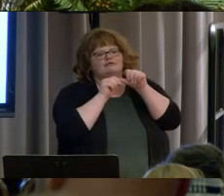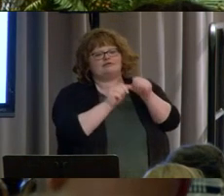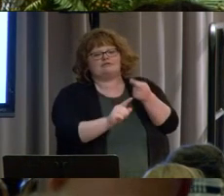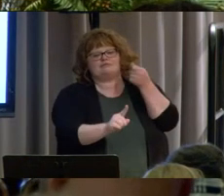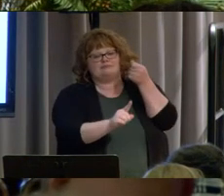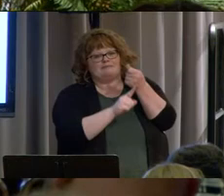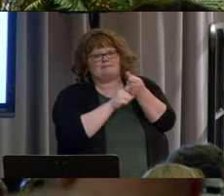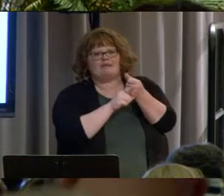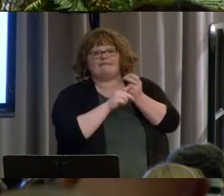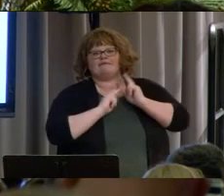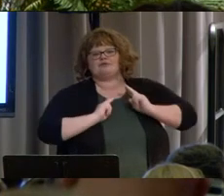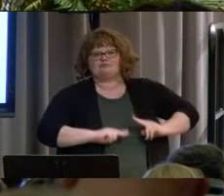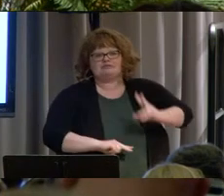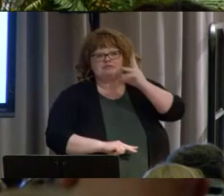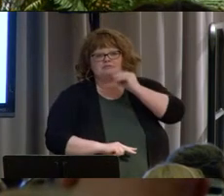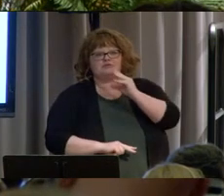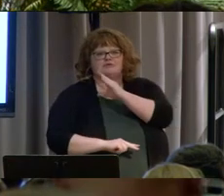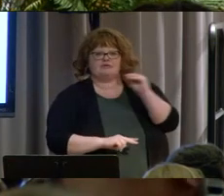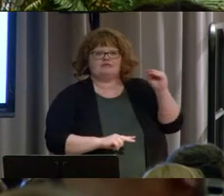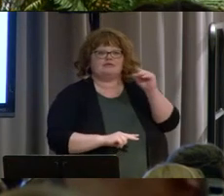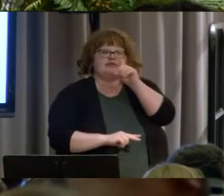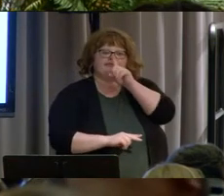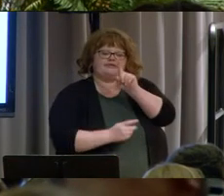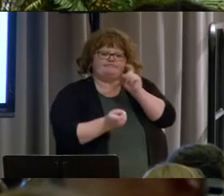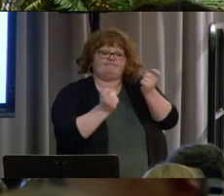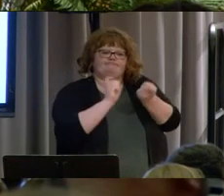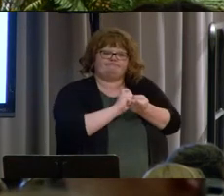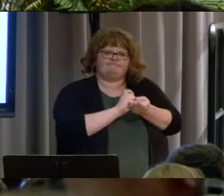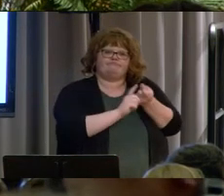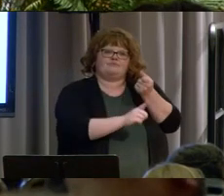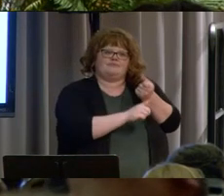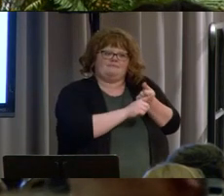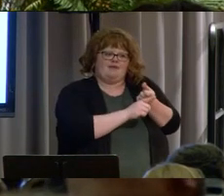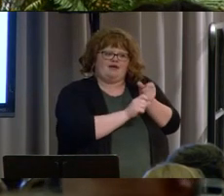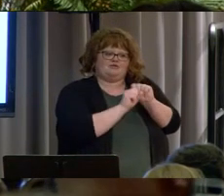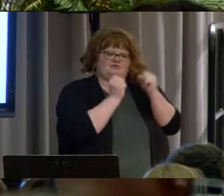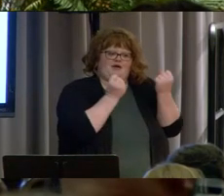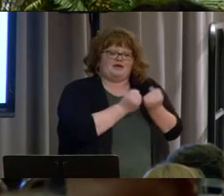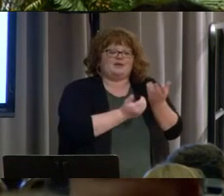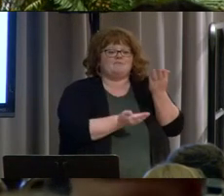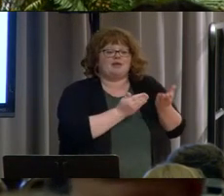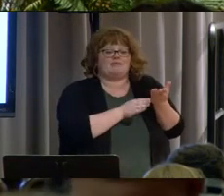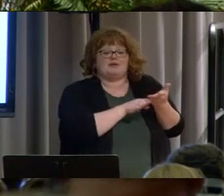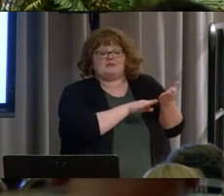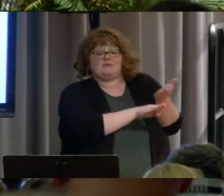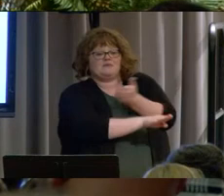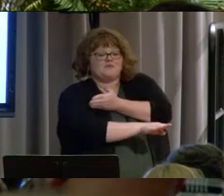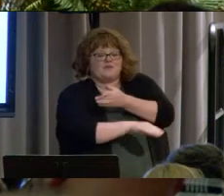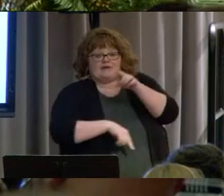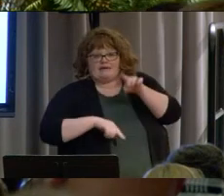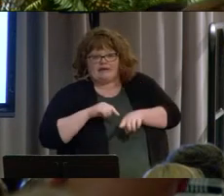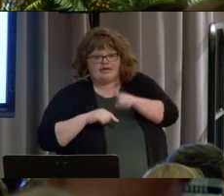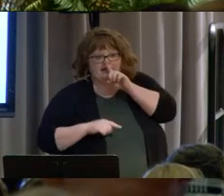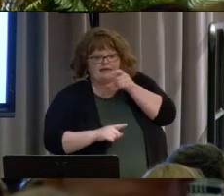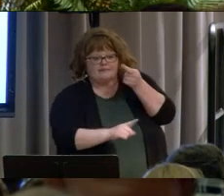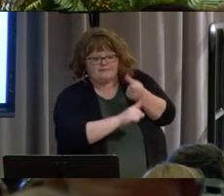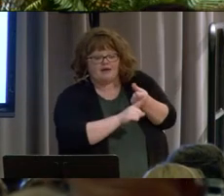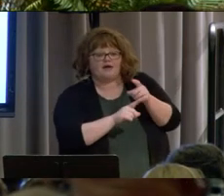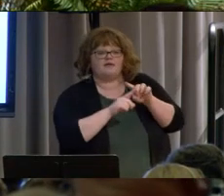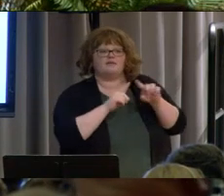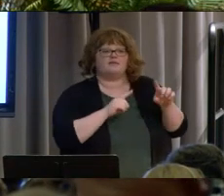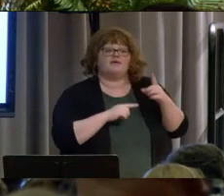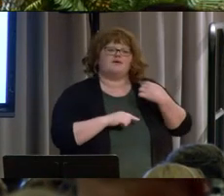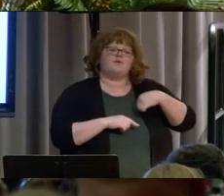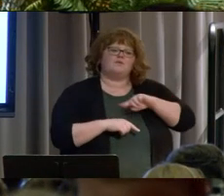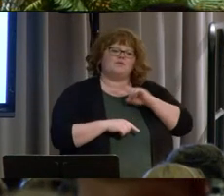experience and shape our societies in ways that maybe it hadn't been able to before, because we had seen things in right. ways that we had only